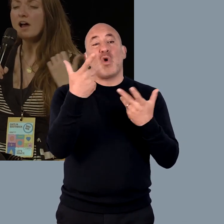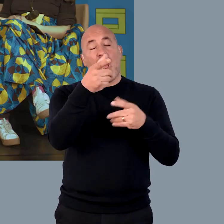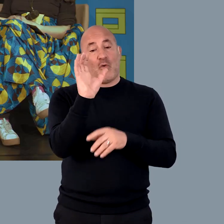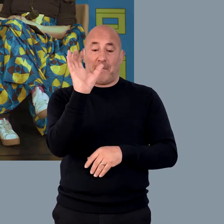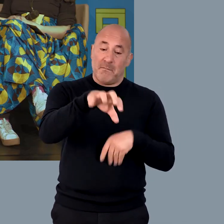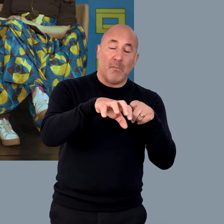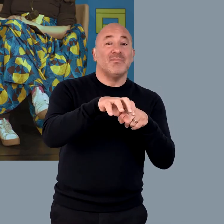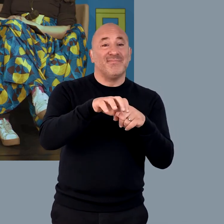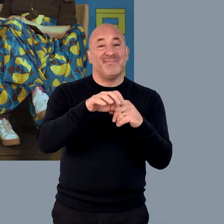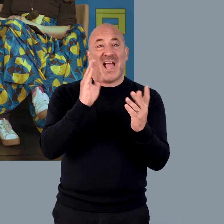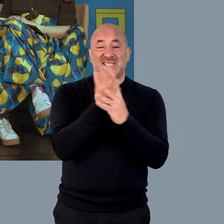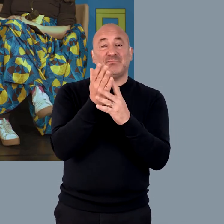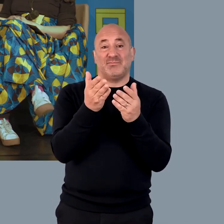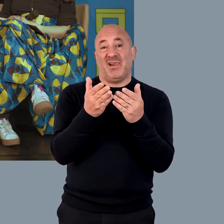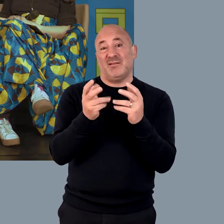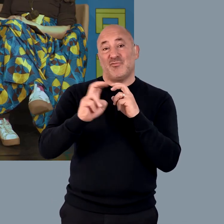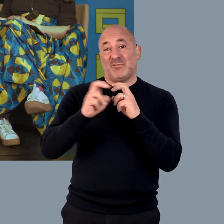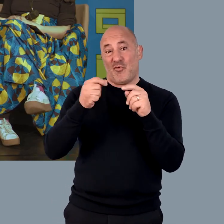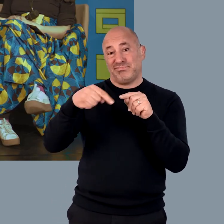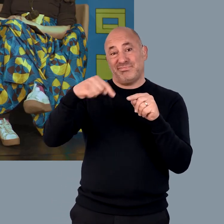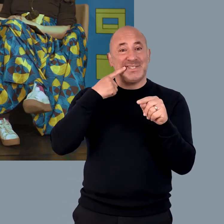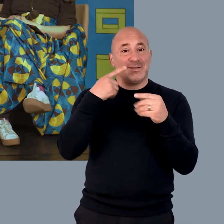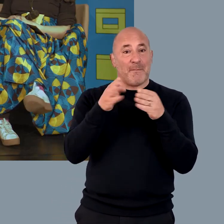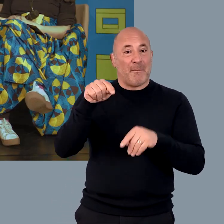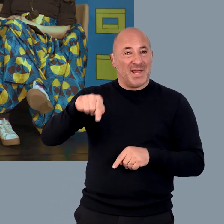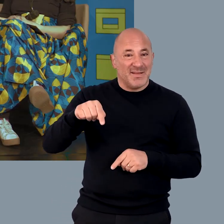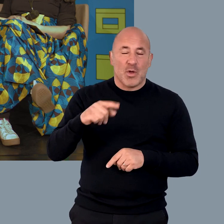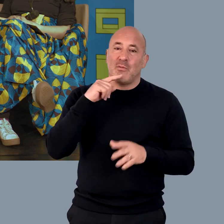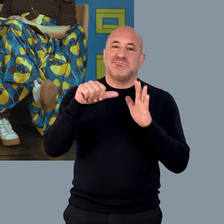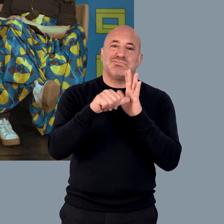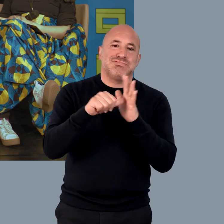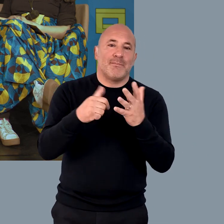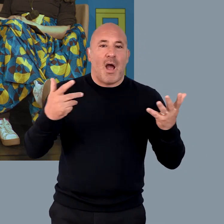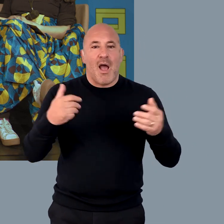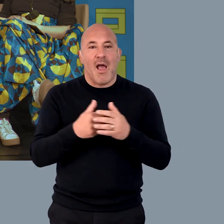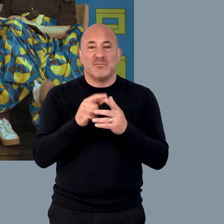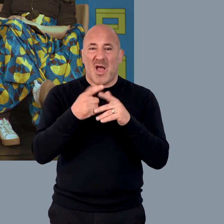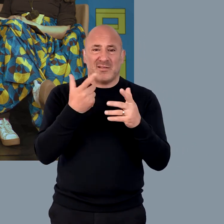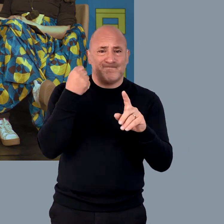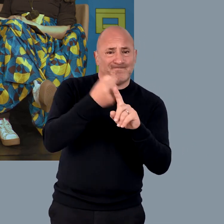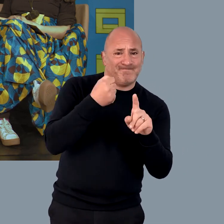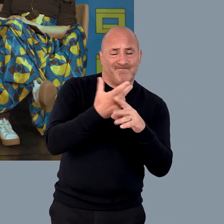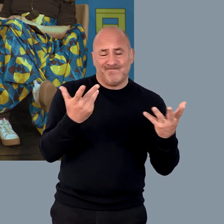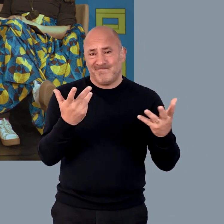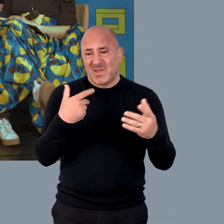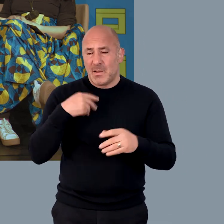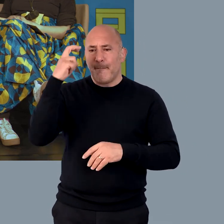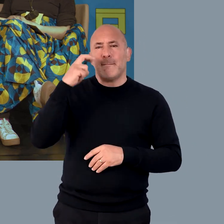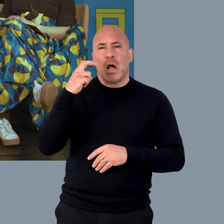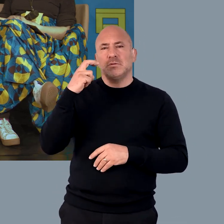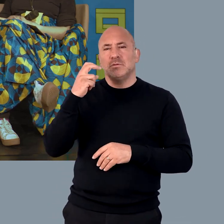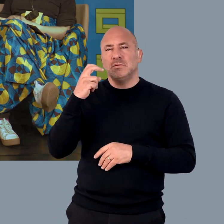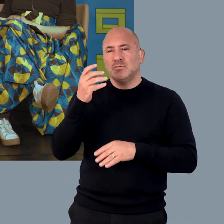transport. You can also make sure that you are accessible by public transport. I know that can be